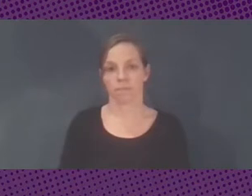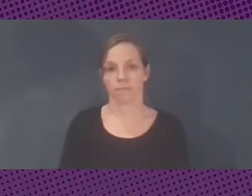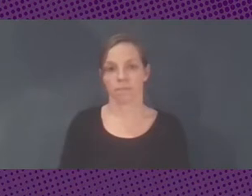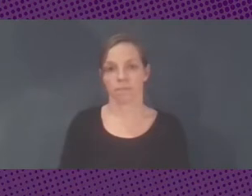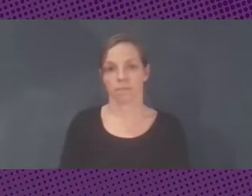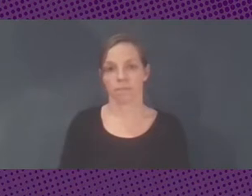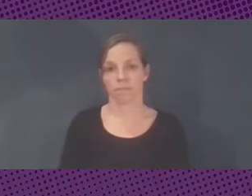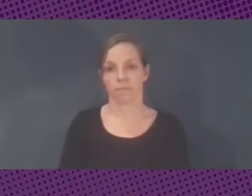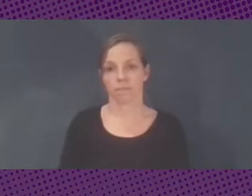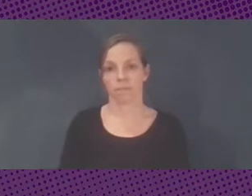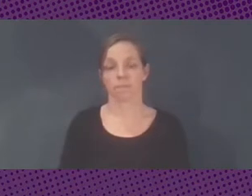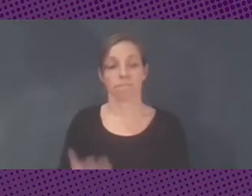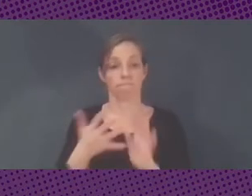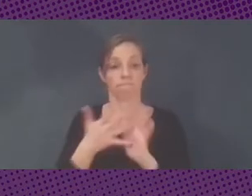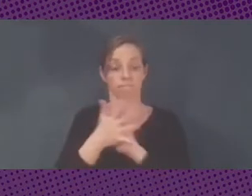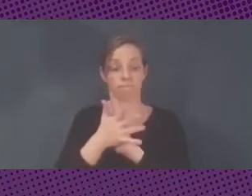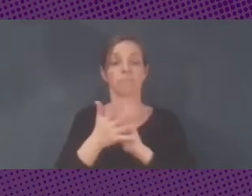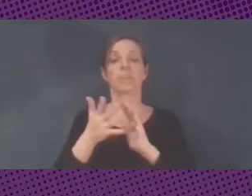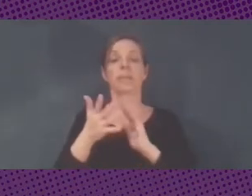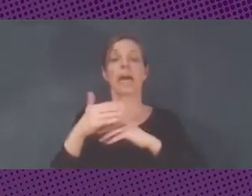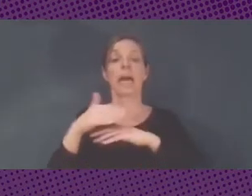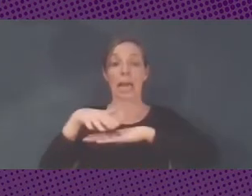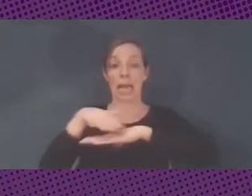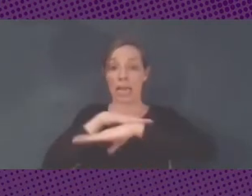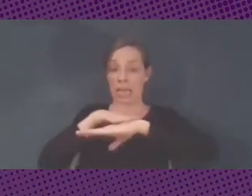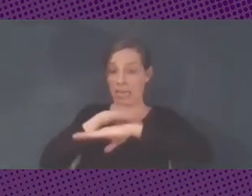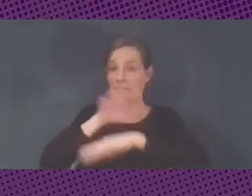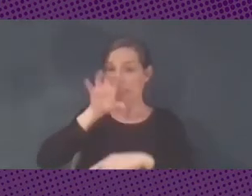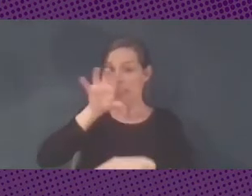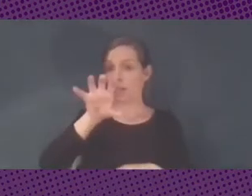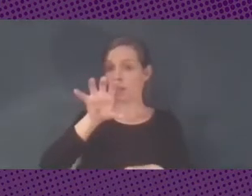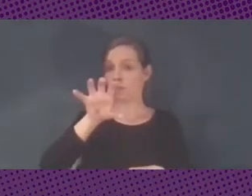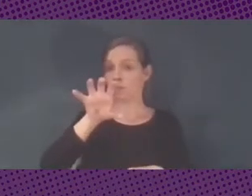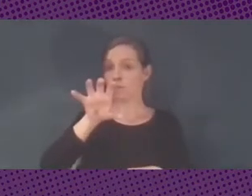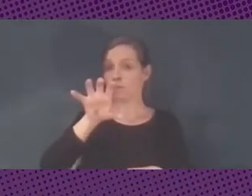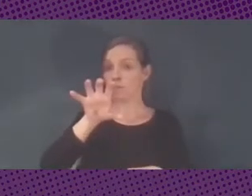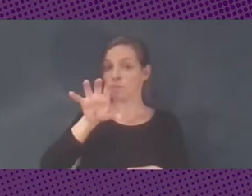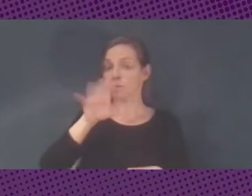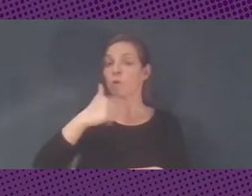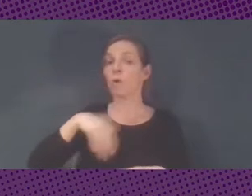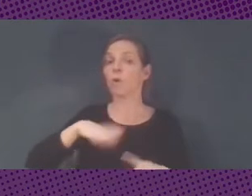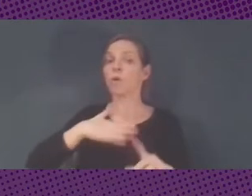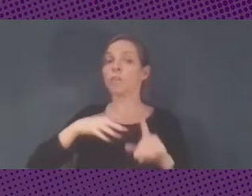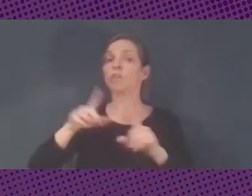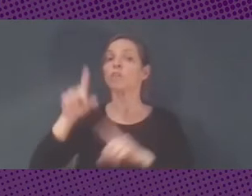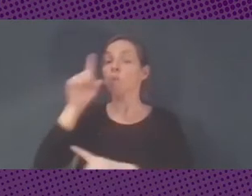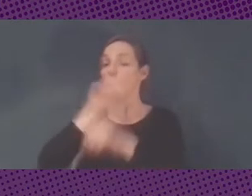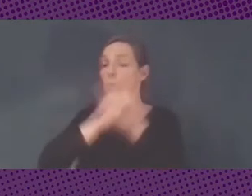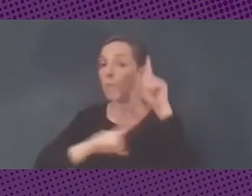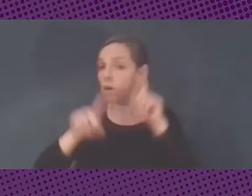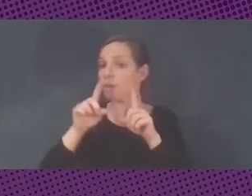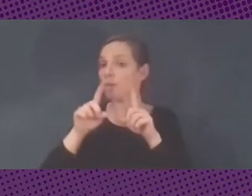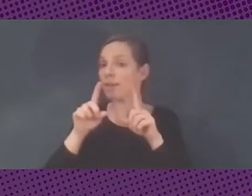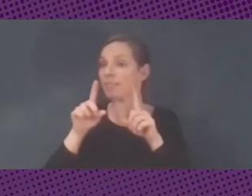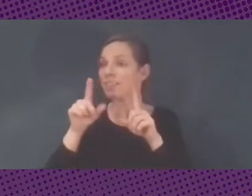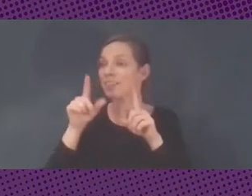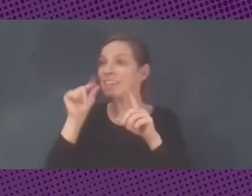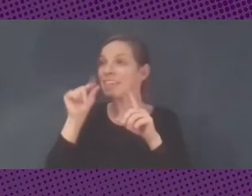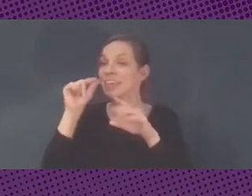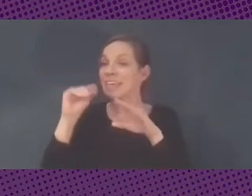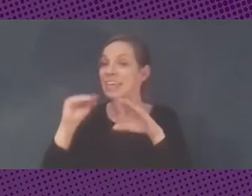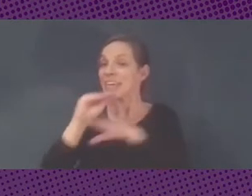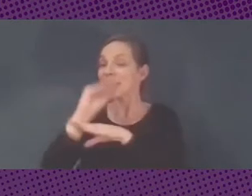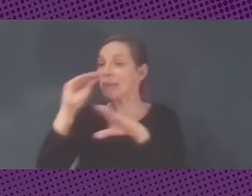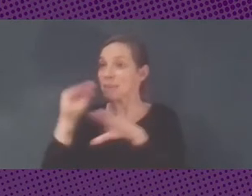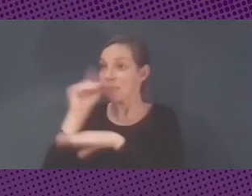that in order to attract these institutional investors, they have specific mandates like my pension fund has a specific mandate. It has to have a specific mandate. risk